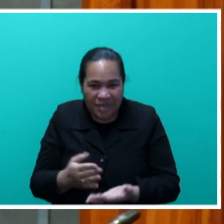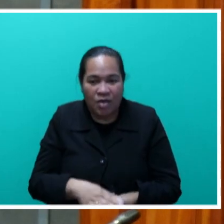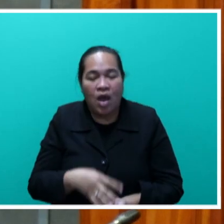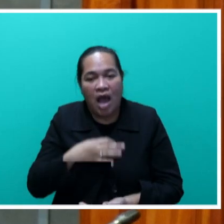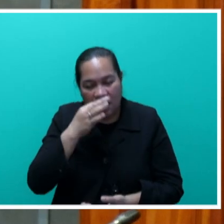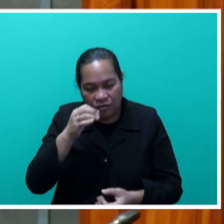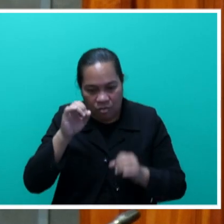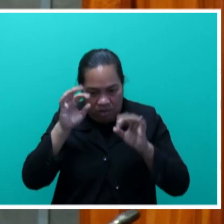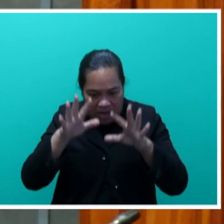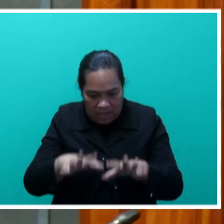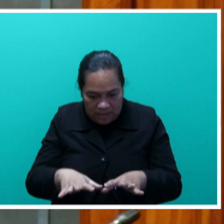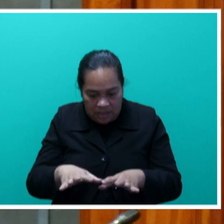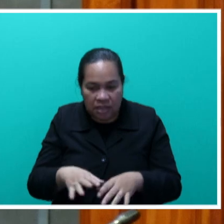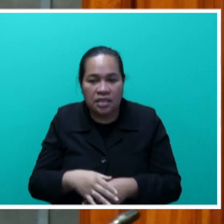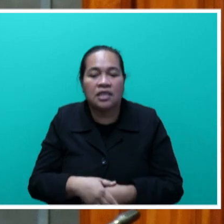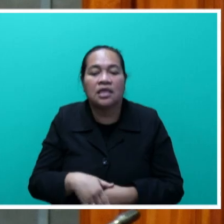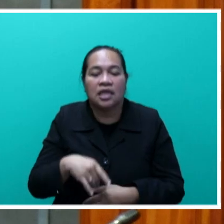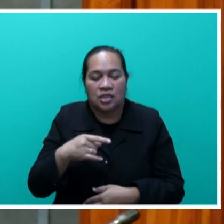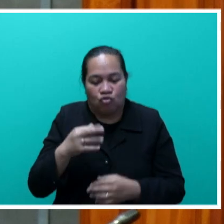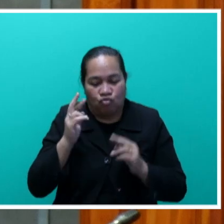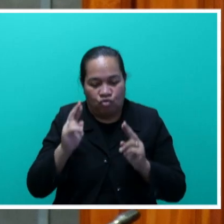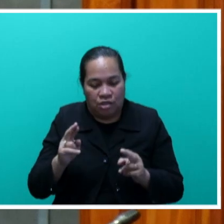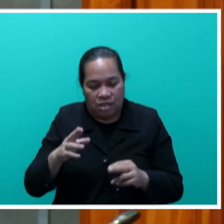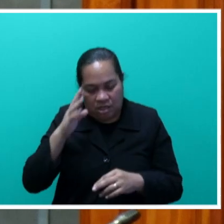and wish the nations of Fiji the very best in the